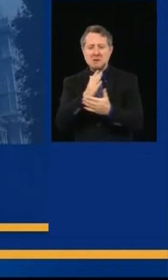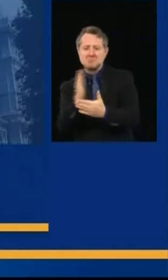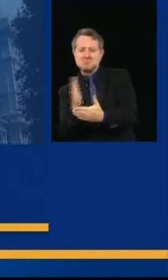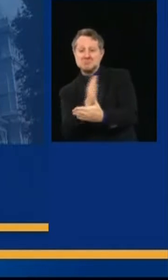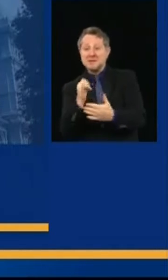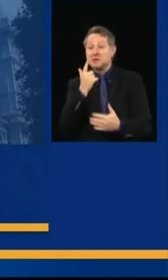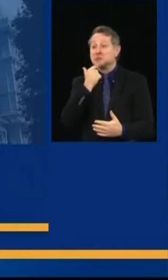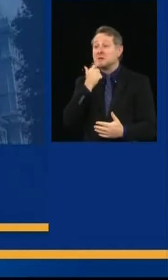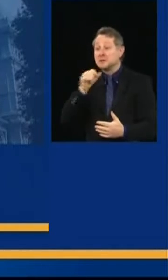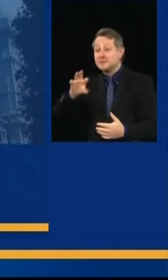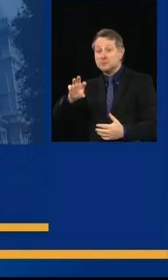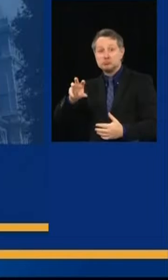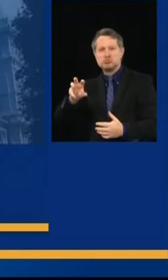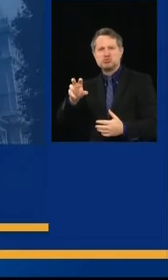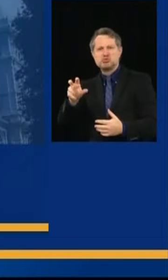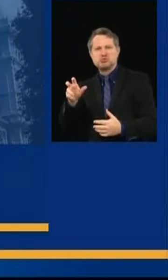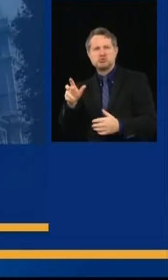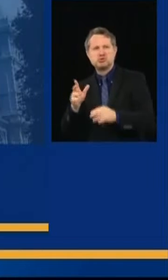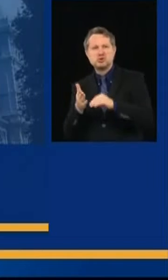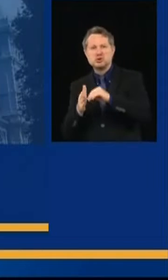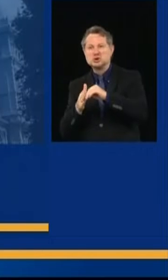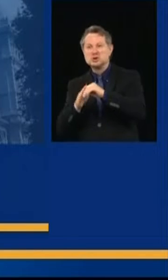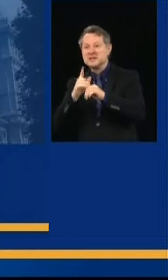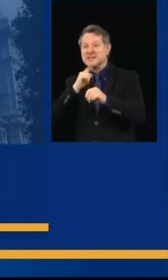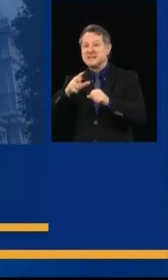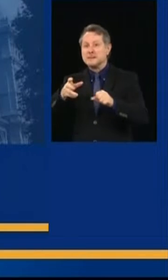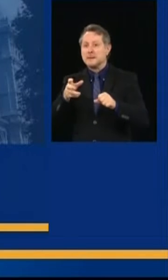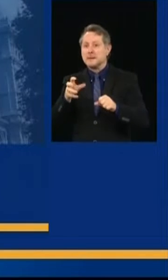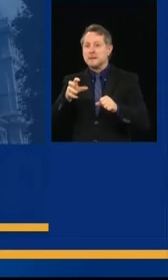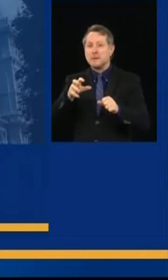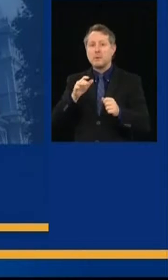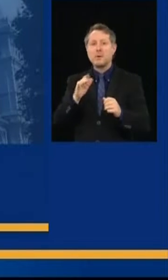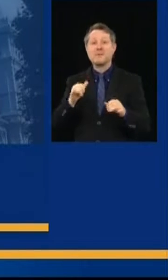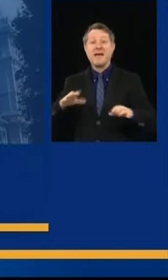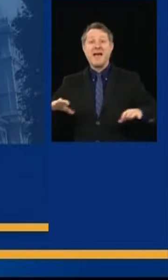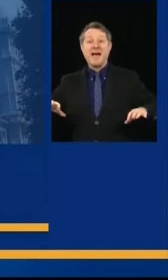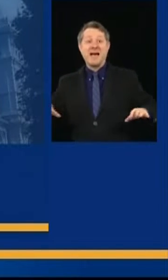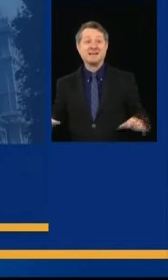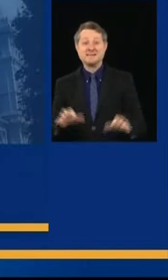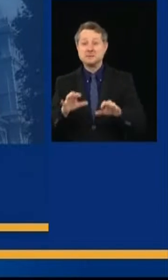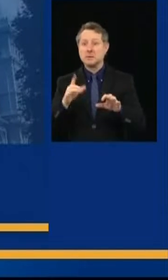You start the reopening valve. Activity